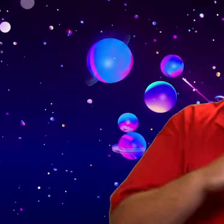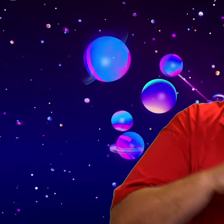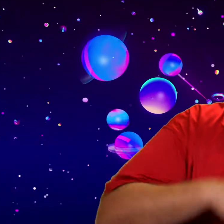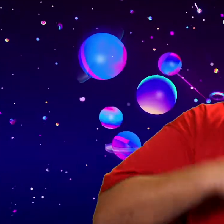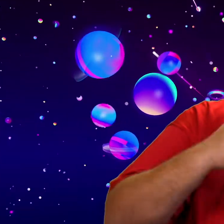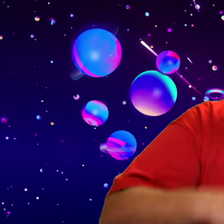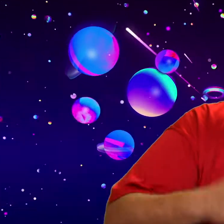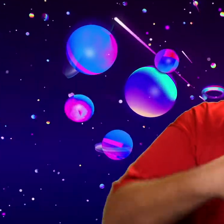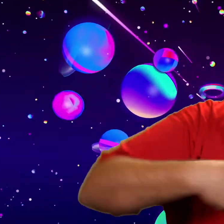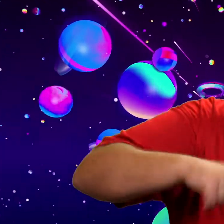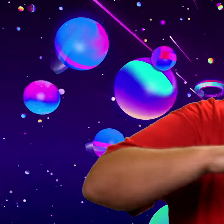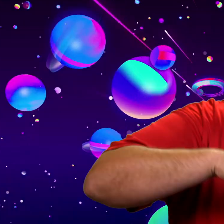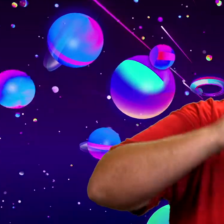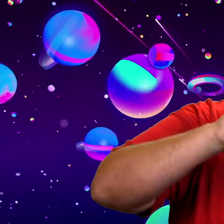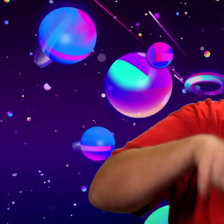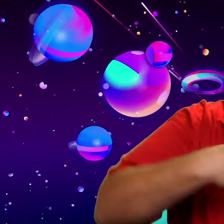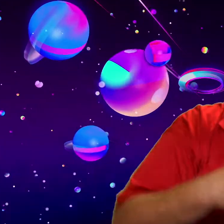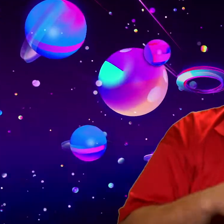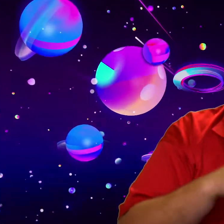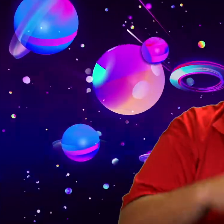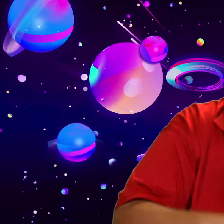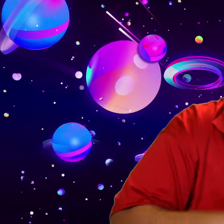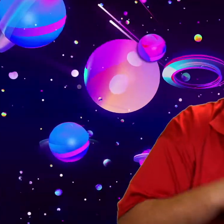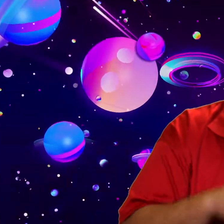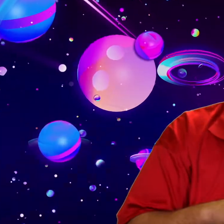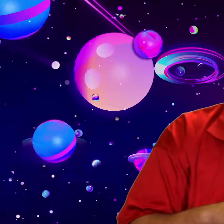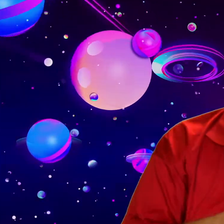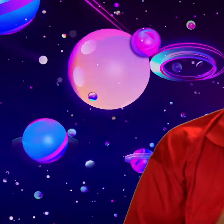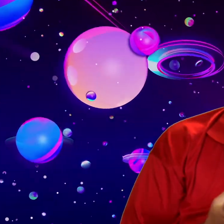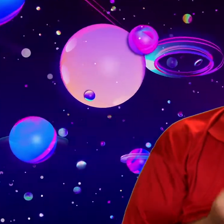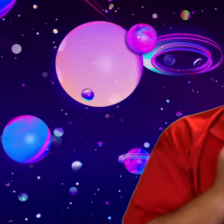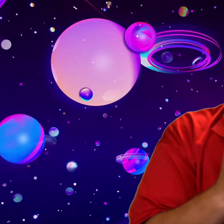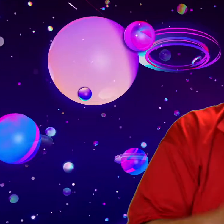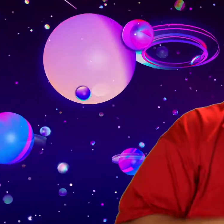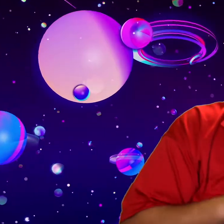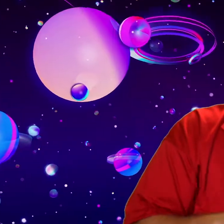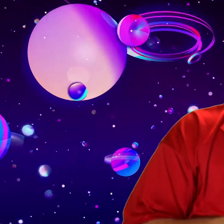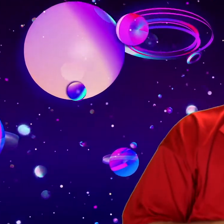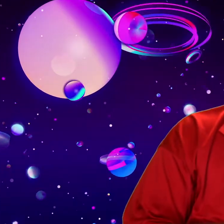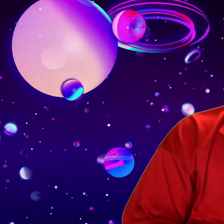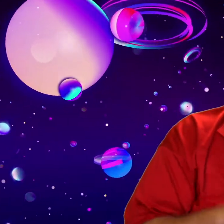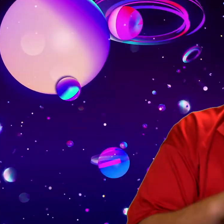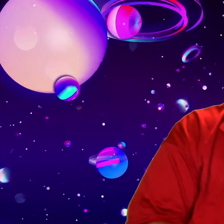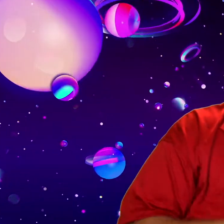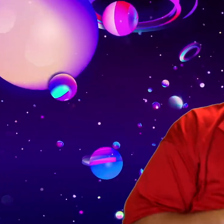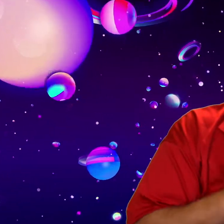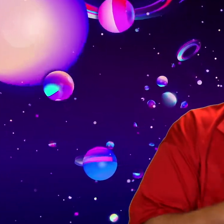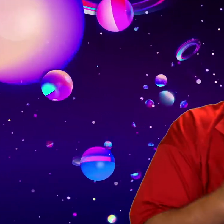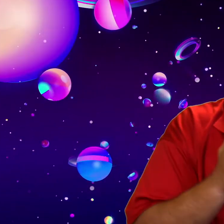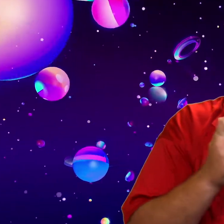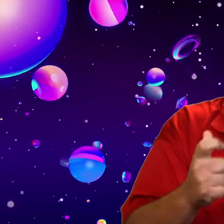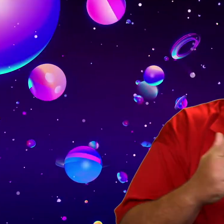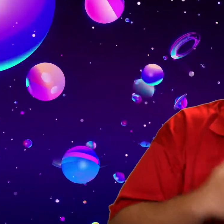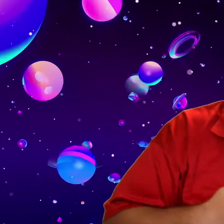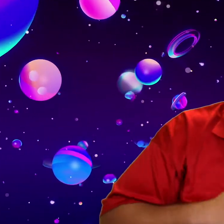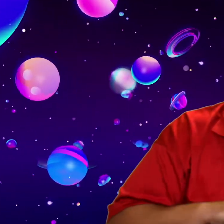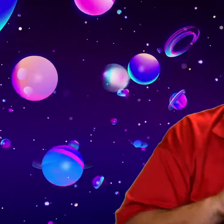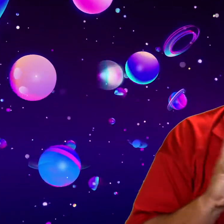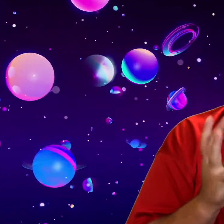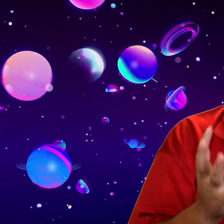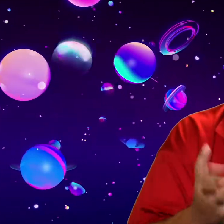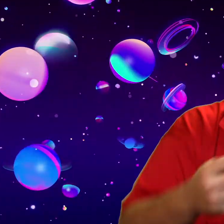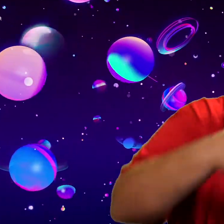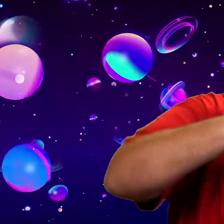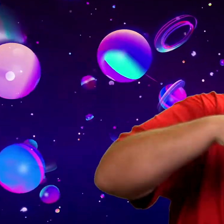in this program we're gonna learn about the planets what is a planet a planet is a large body